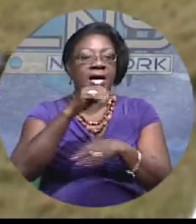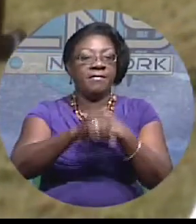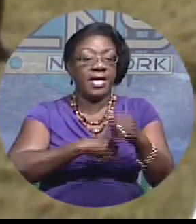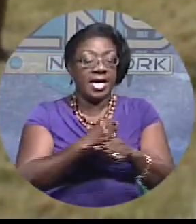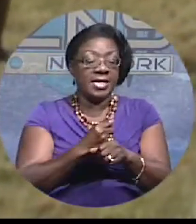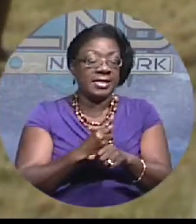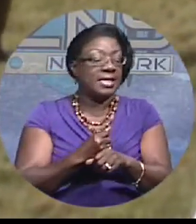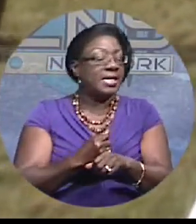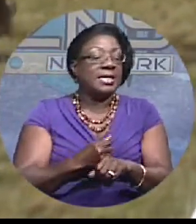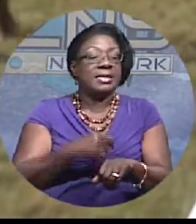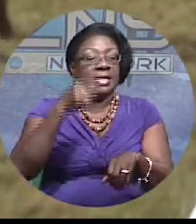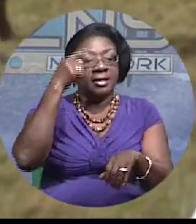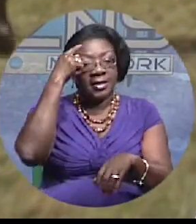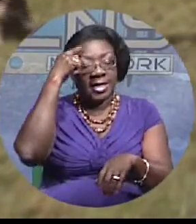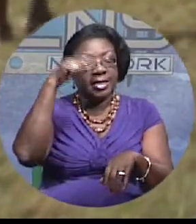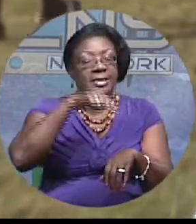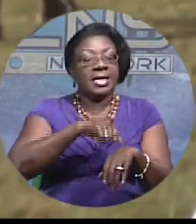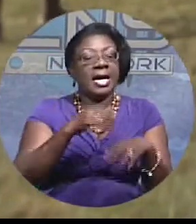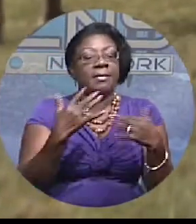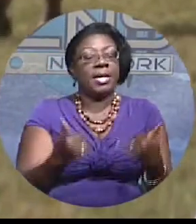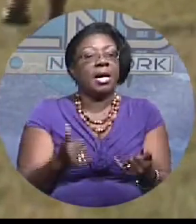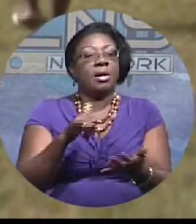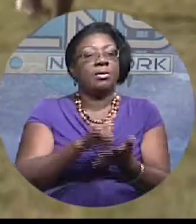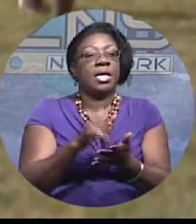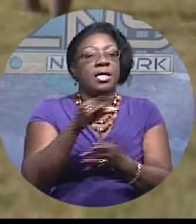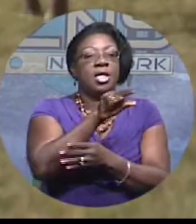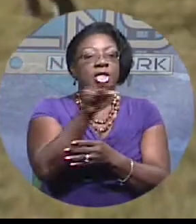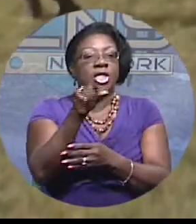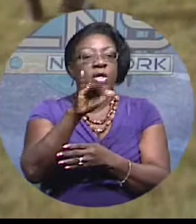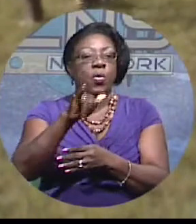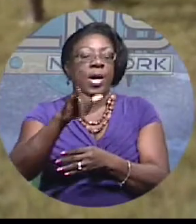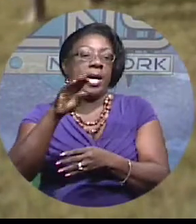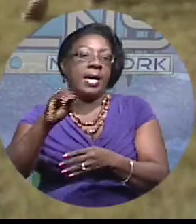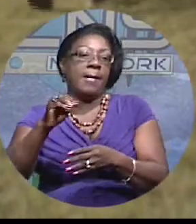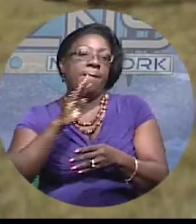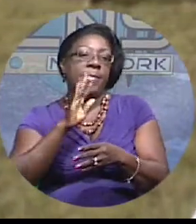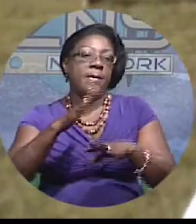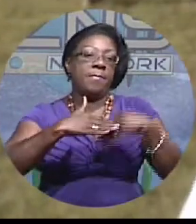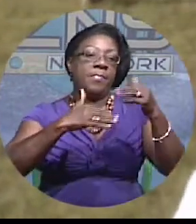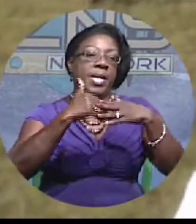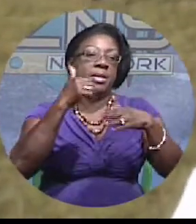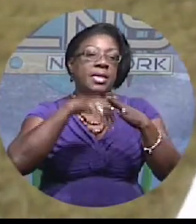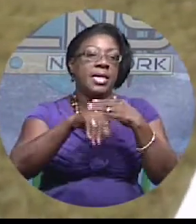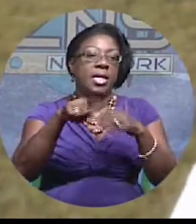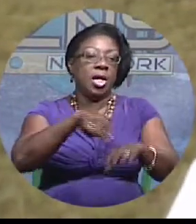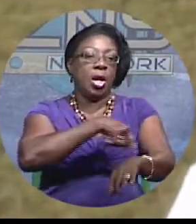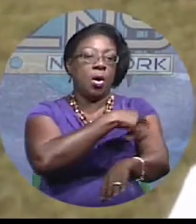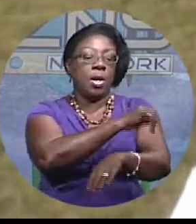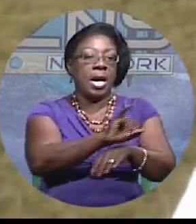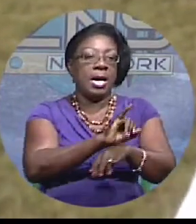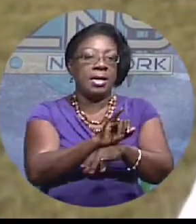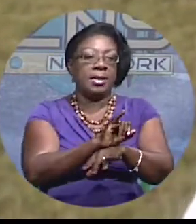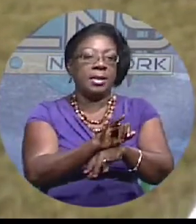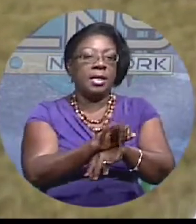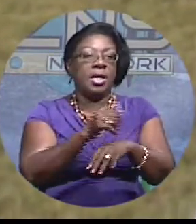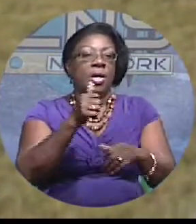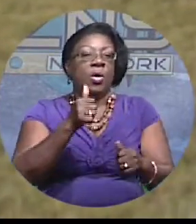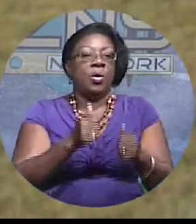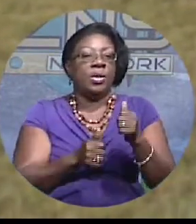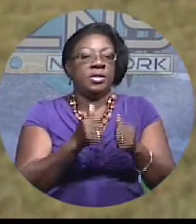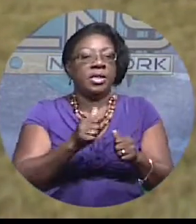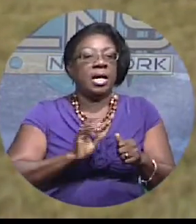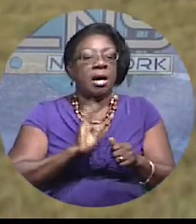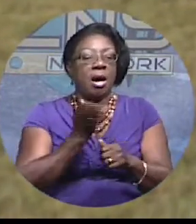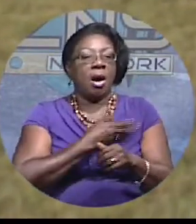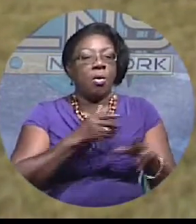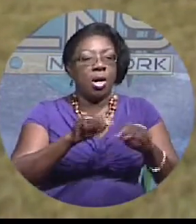jamboree, and I think we had a couple of rain out, and everybody invests so much in bringing the kids here. So I think, which is our association, we